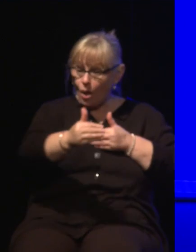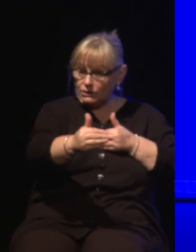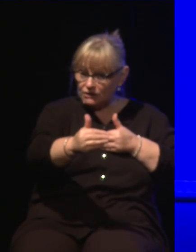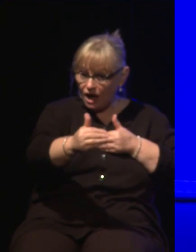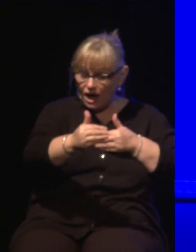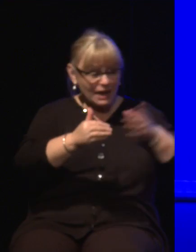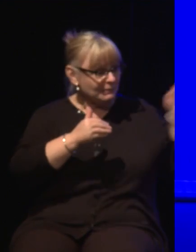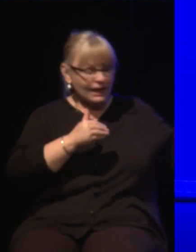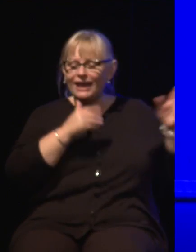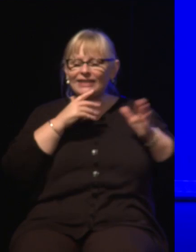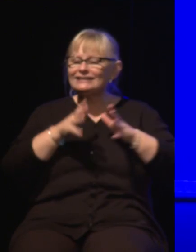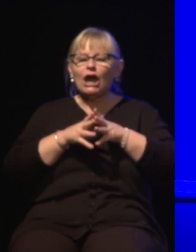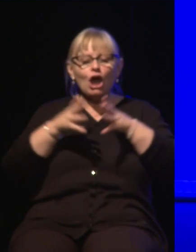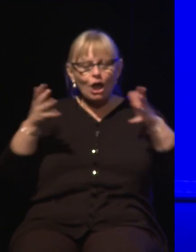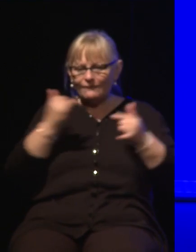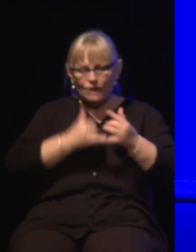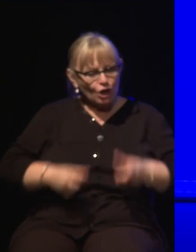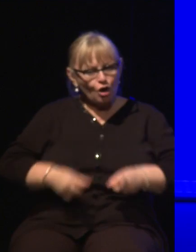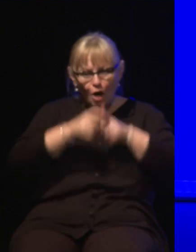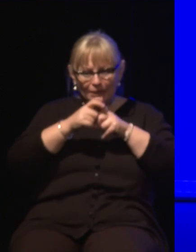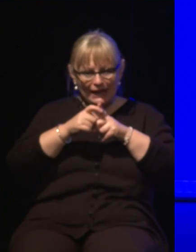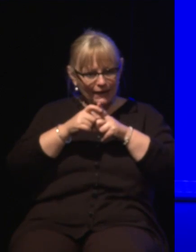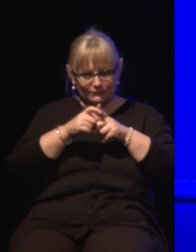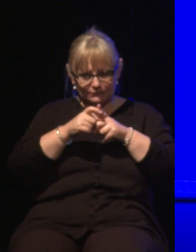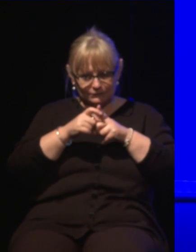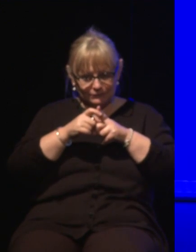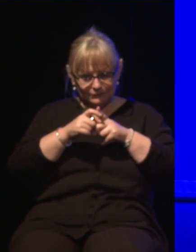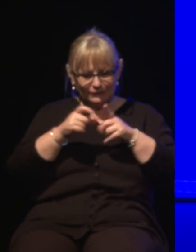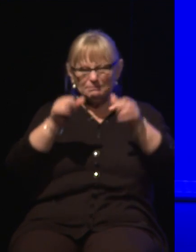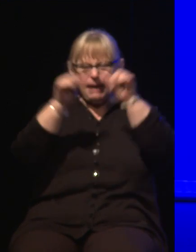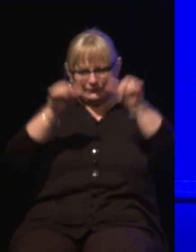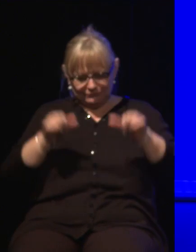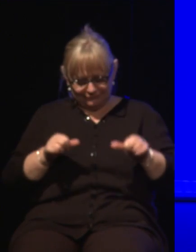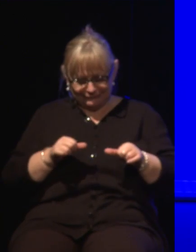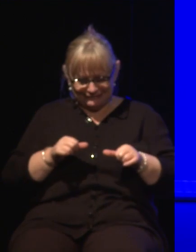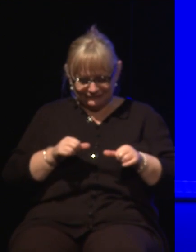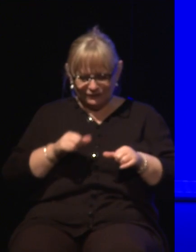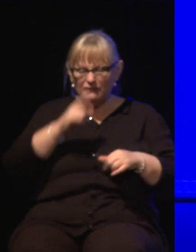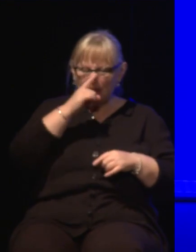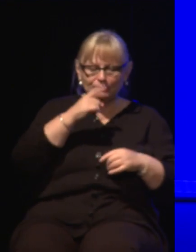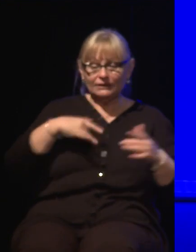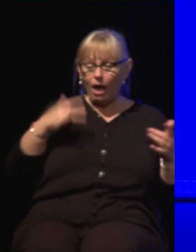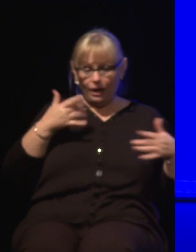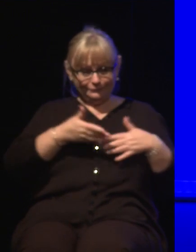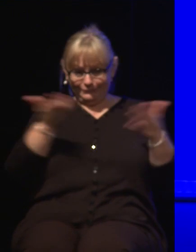time, there's enormously complicated patterns, which have to do with the enormously complicated patterns of people's lives.